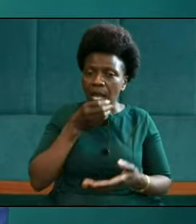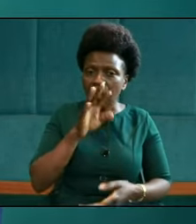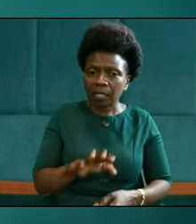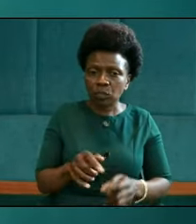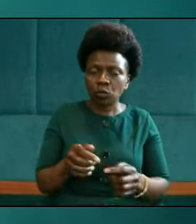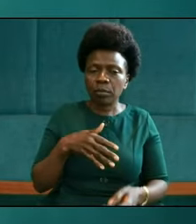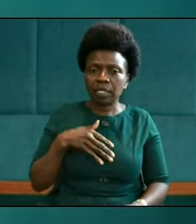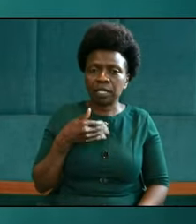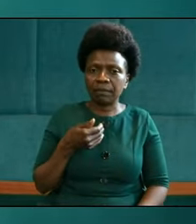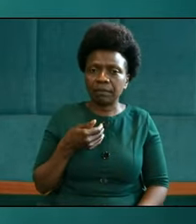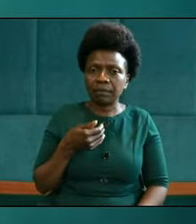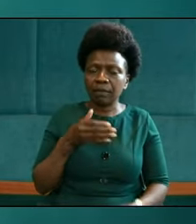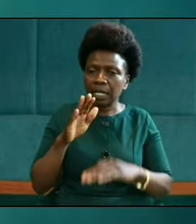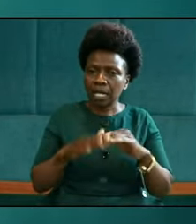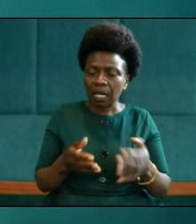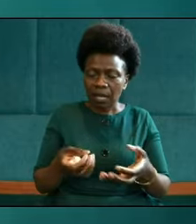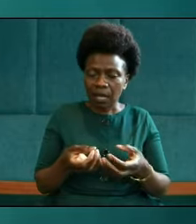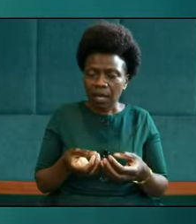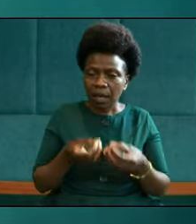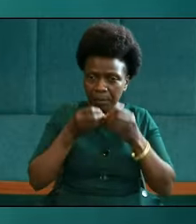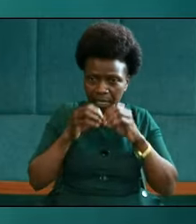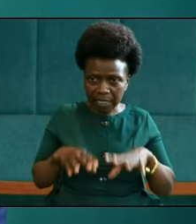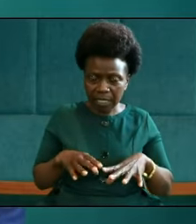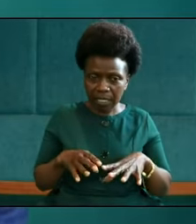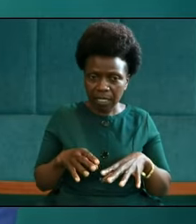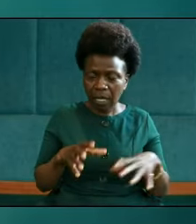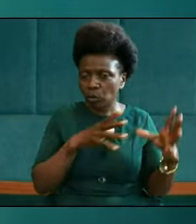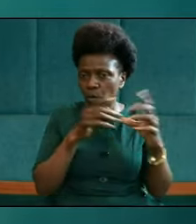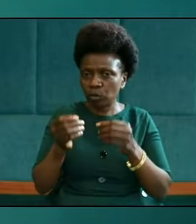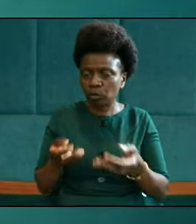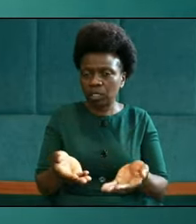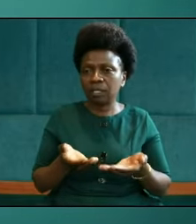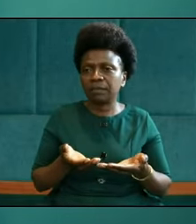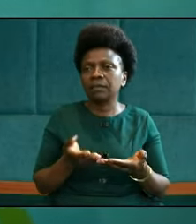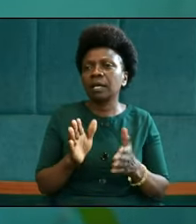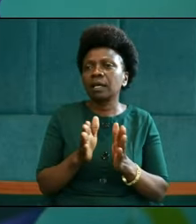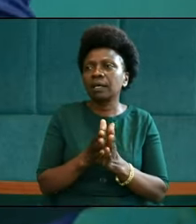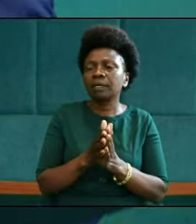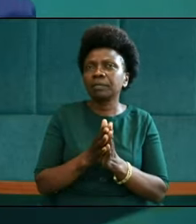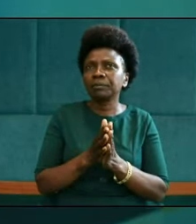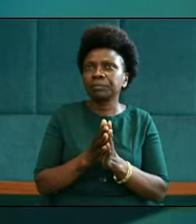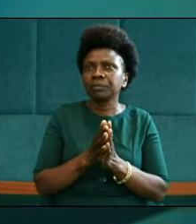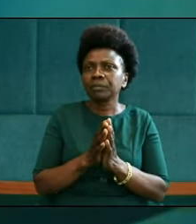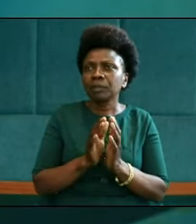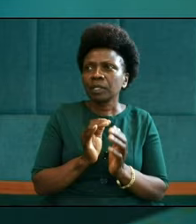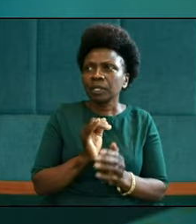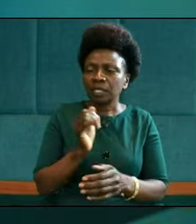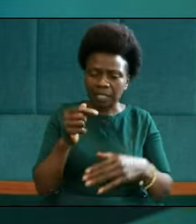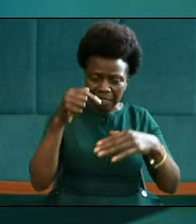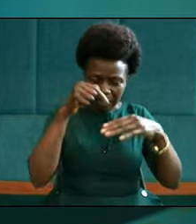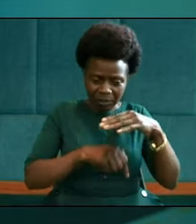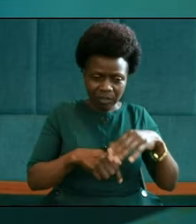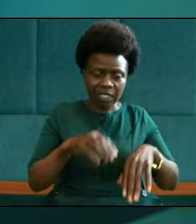myself rather than bringing a blessing that I was going to seek for." And he is very deeply